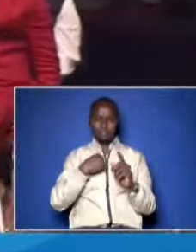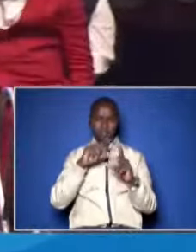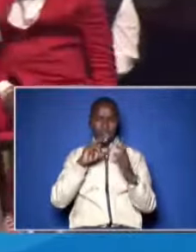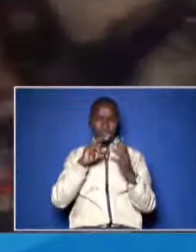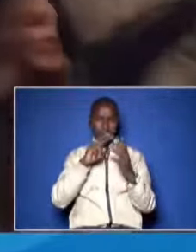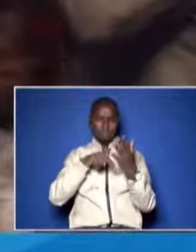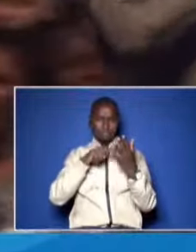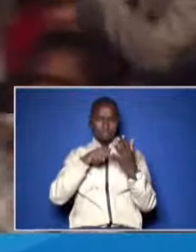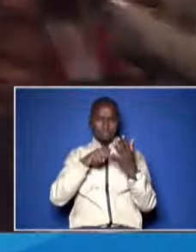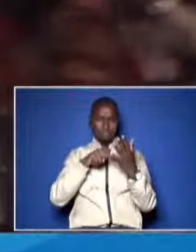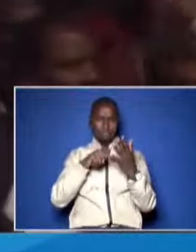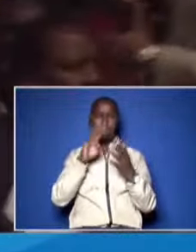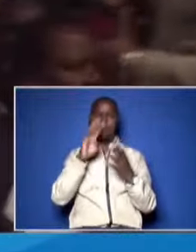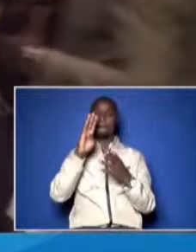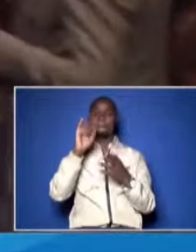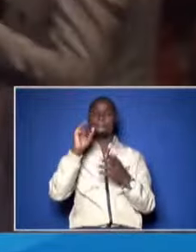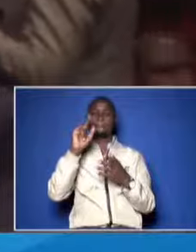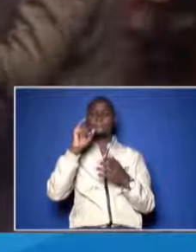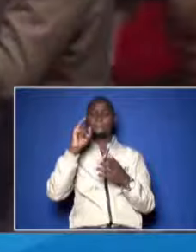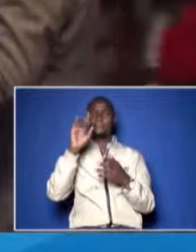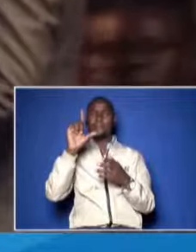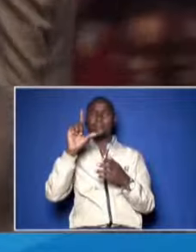Graham said about the